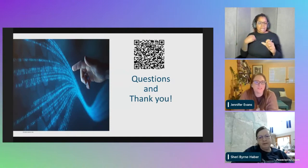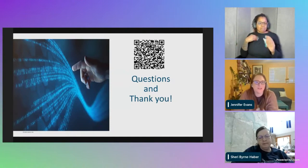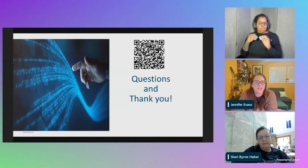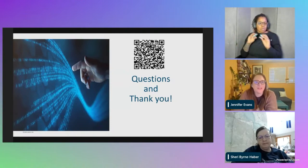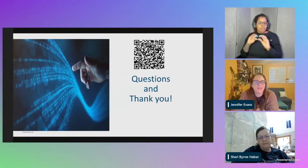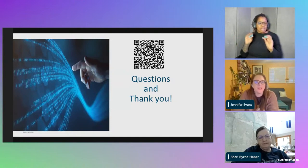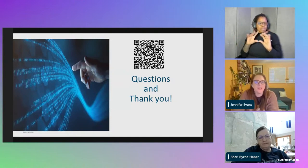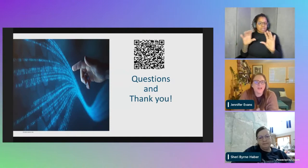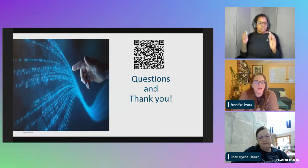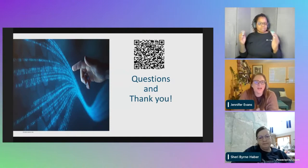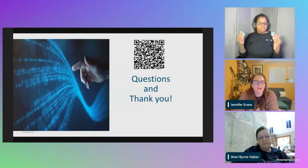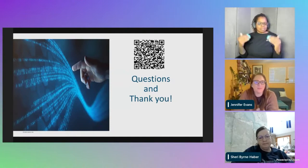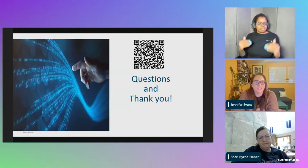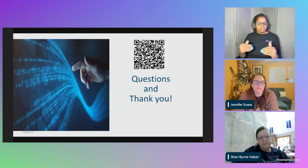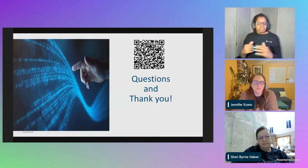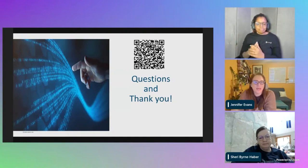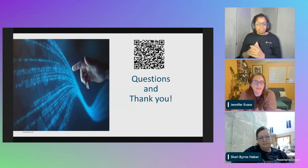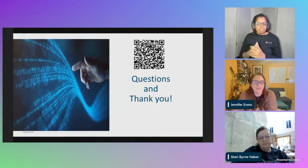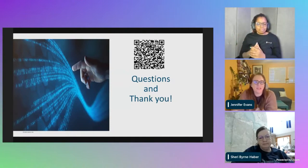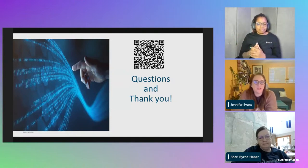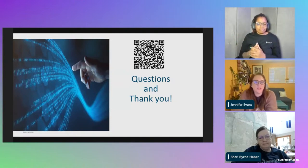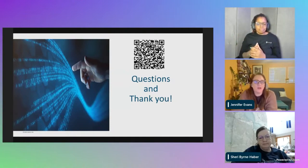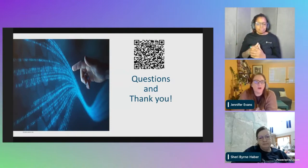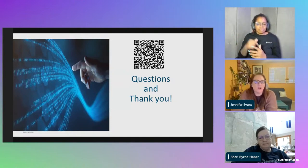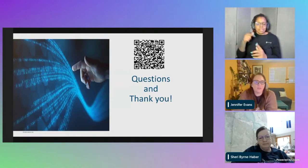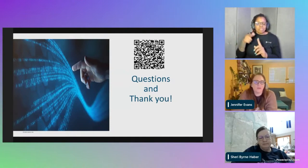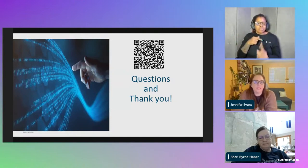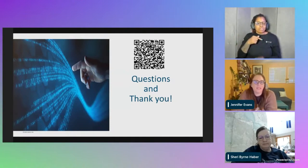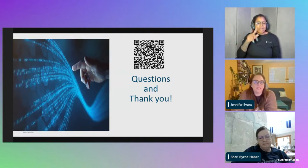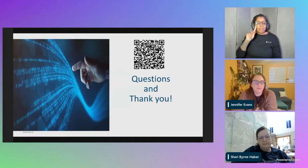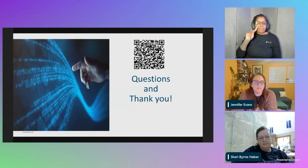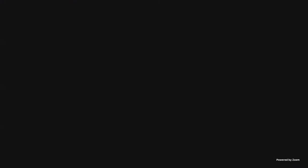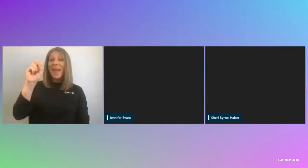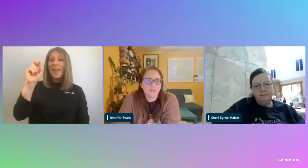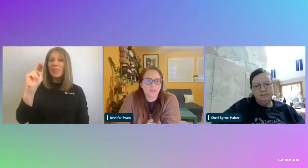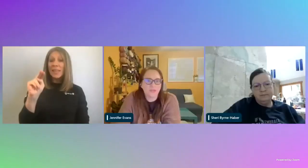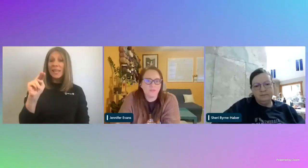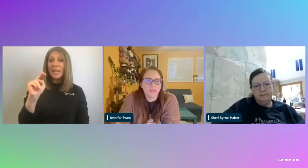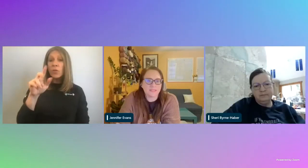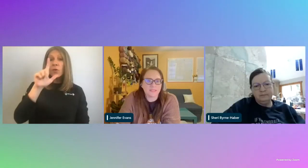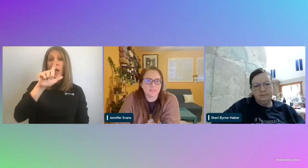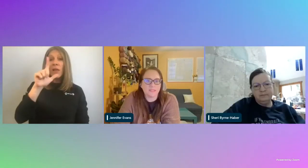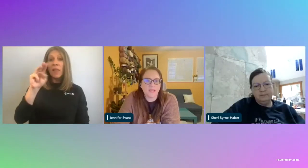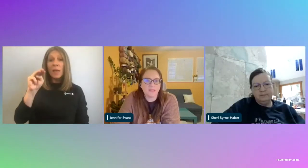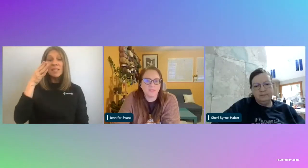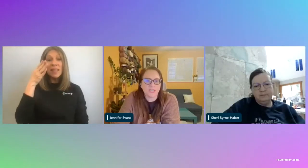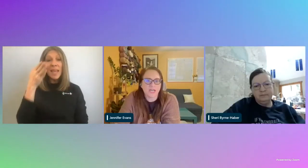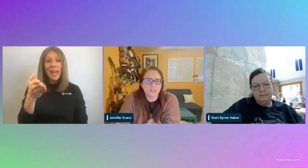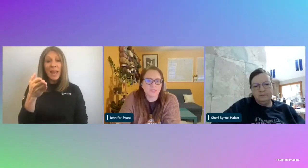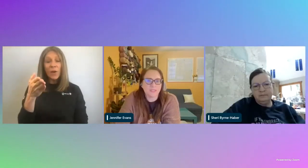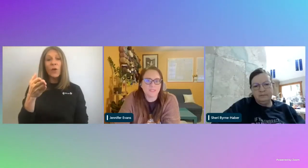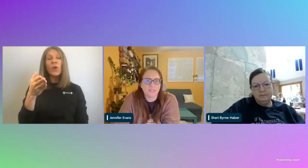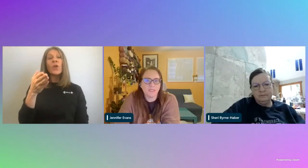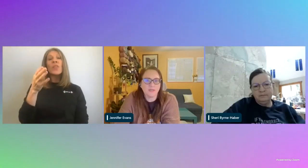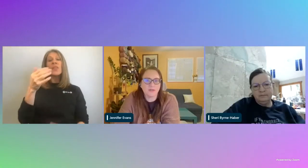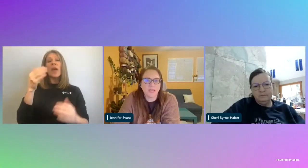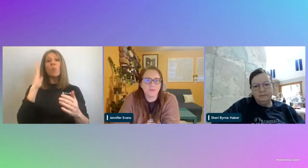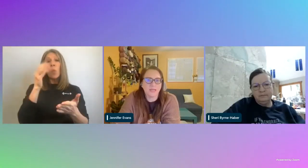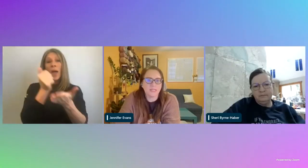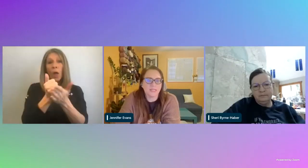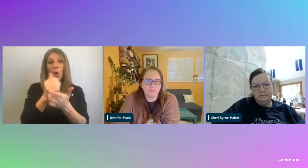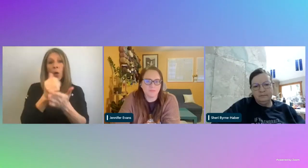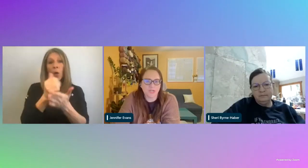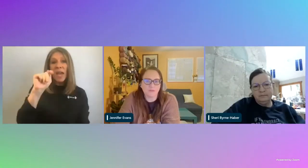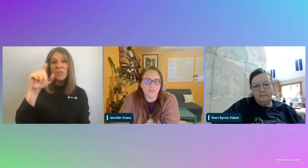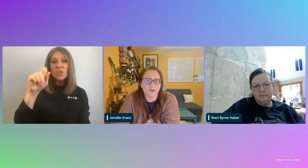clarification for Sherry. This is from Kathleen. Are there LLMs out there that exist to detect ChatGPT or